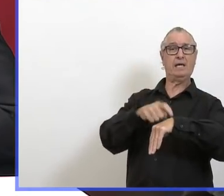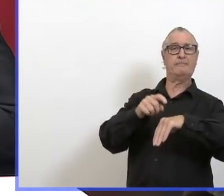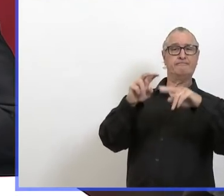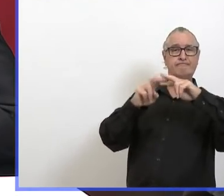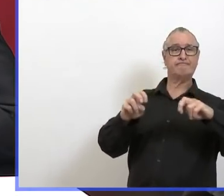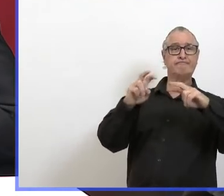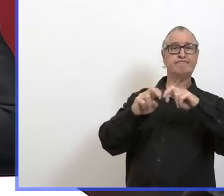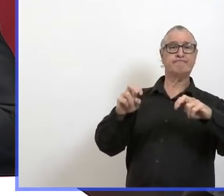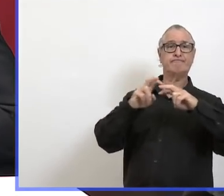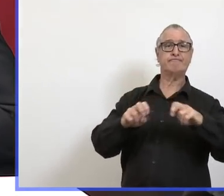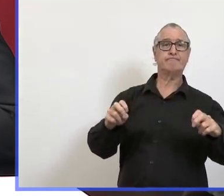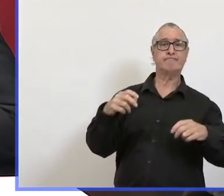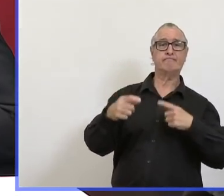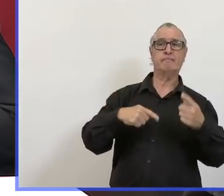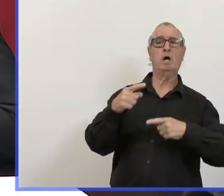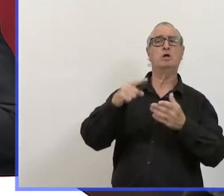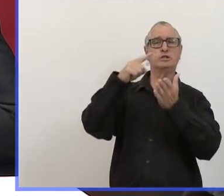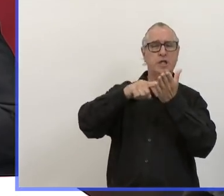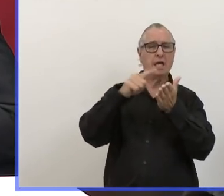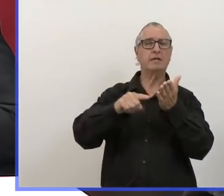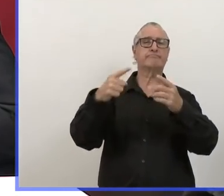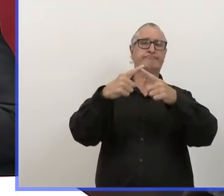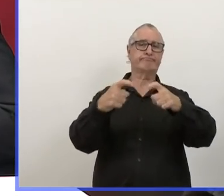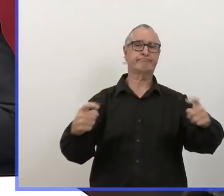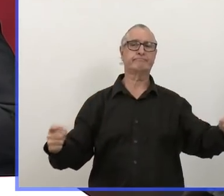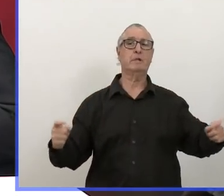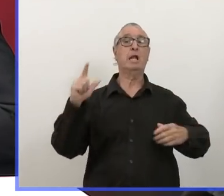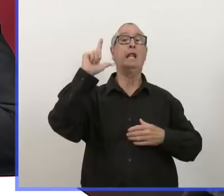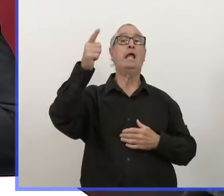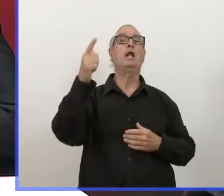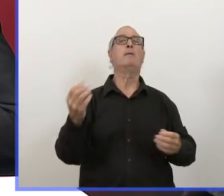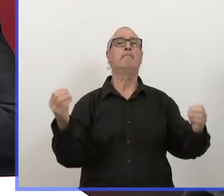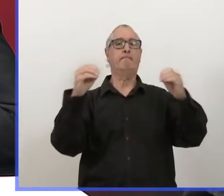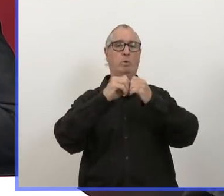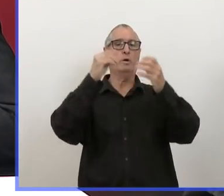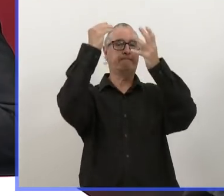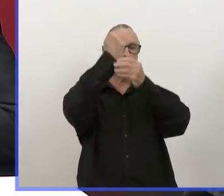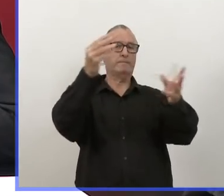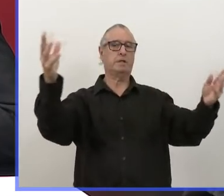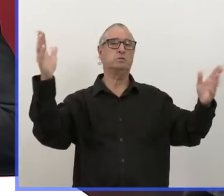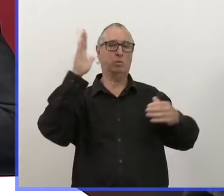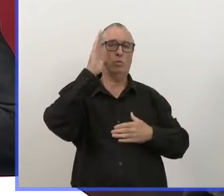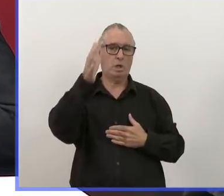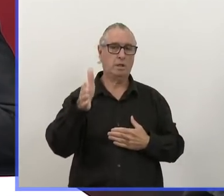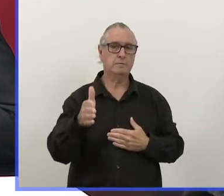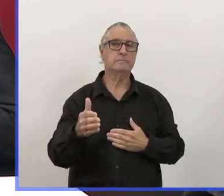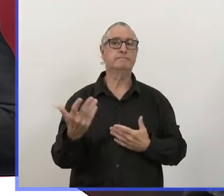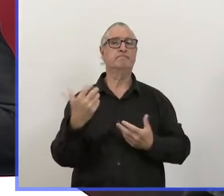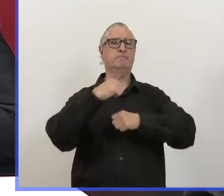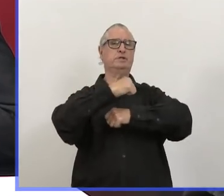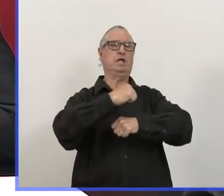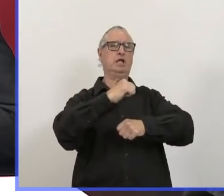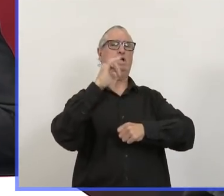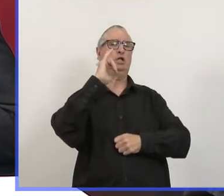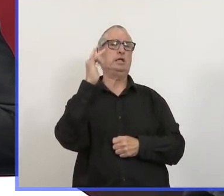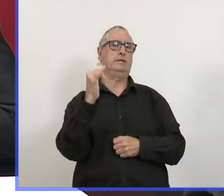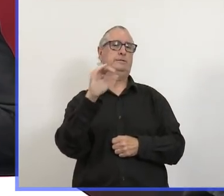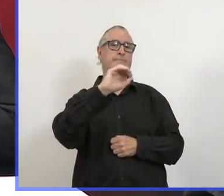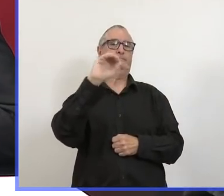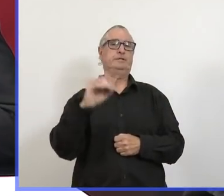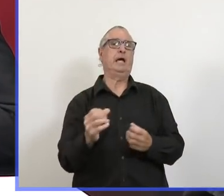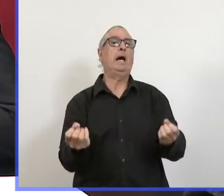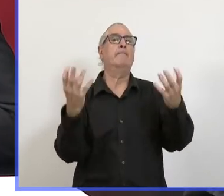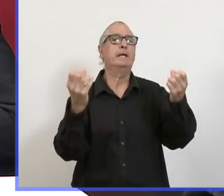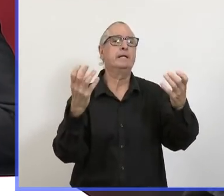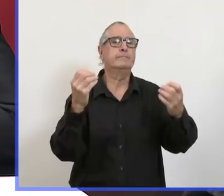better evidence on true vaccine effectiveness related to those variants as well. And in the world of vaccines